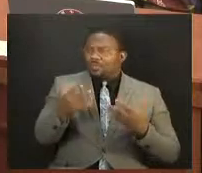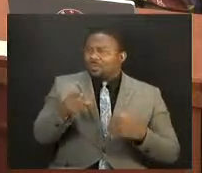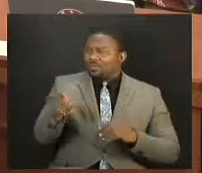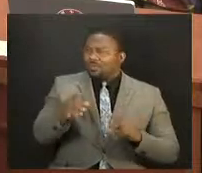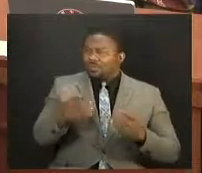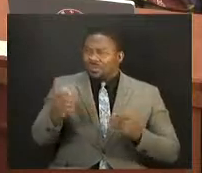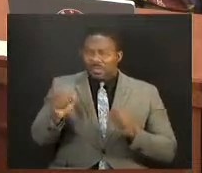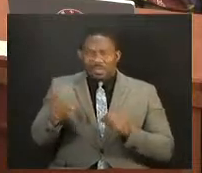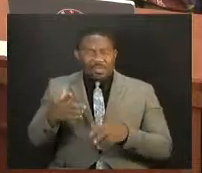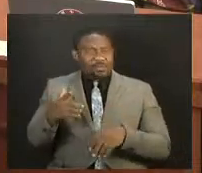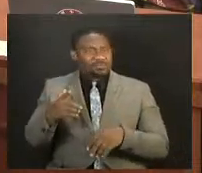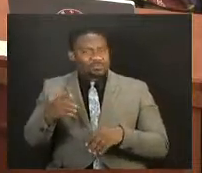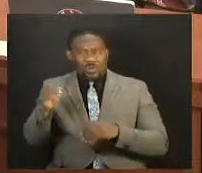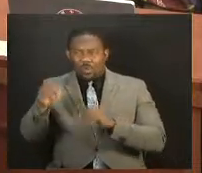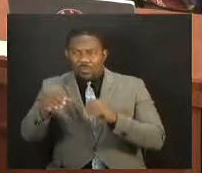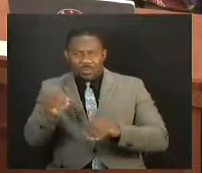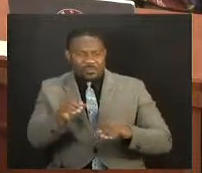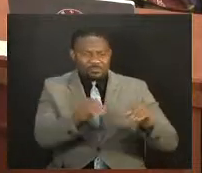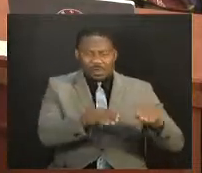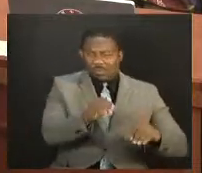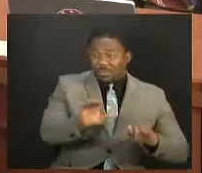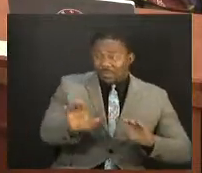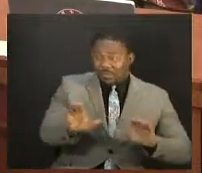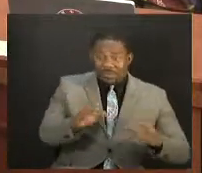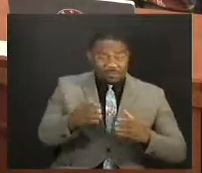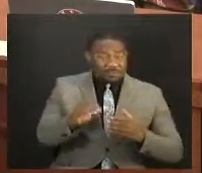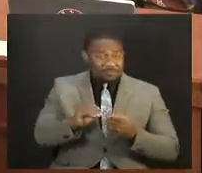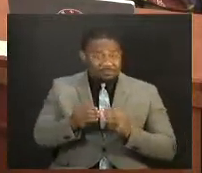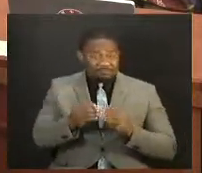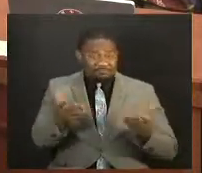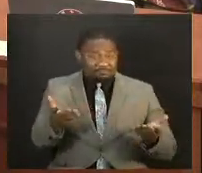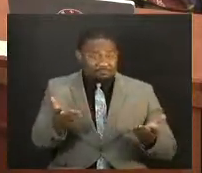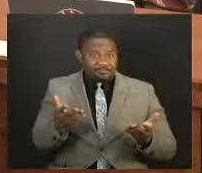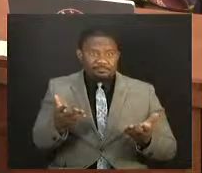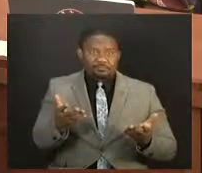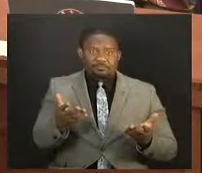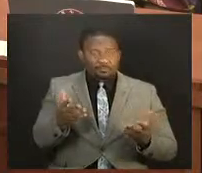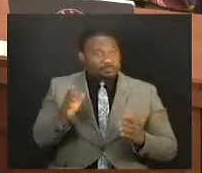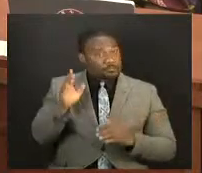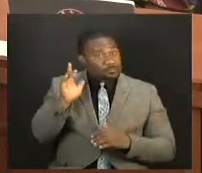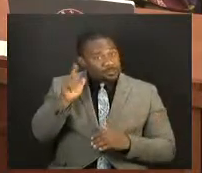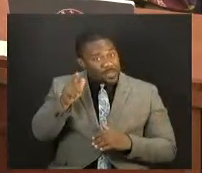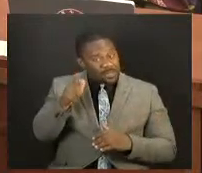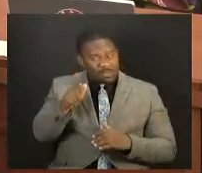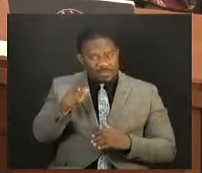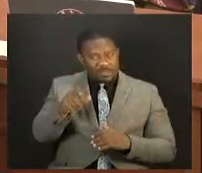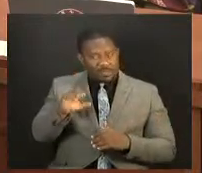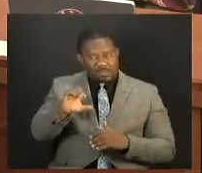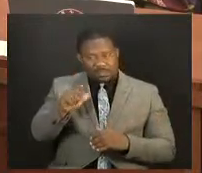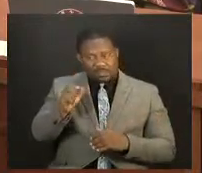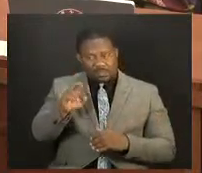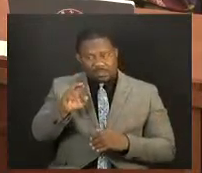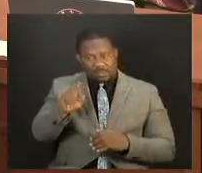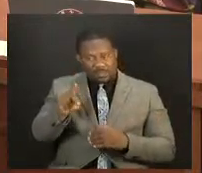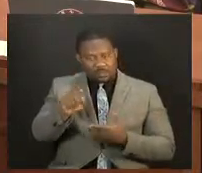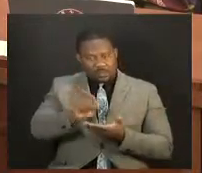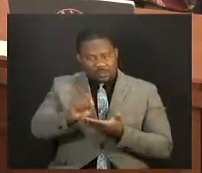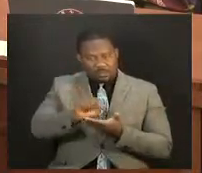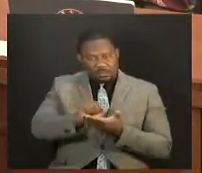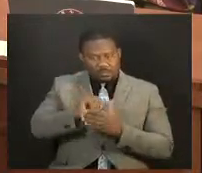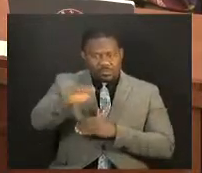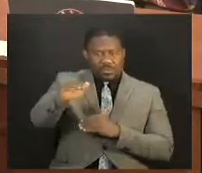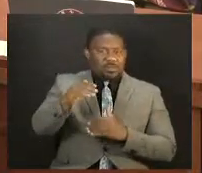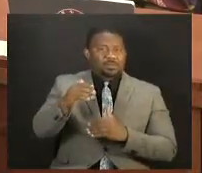was adopted in this House. And the clerk then wrote to the governor, summoning the governor